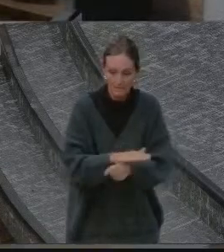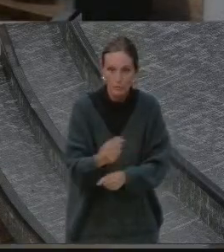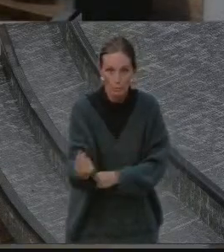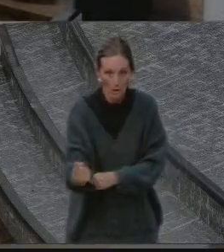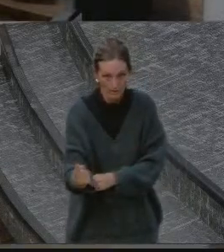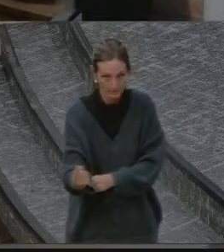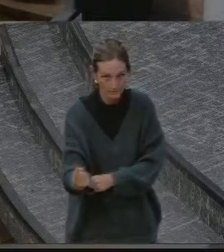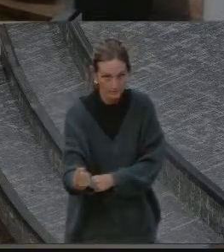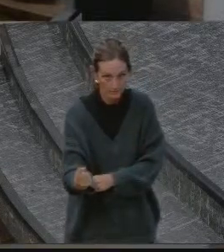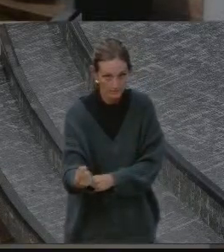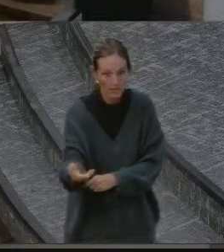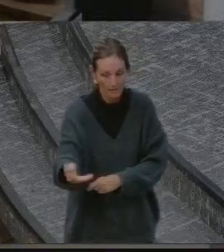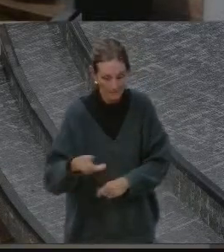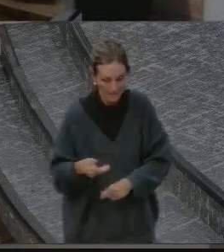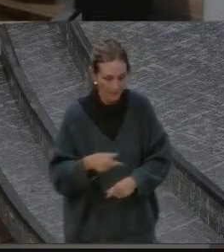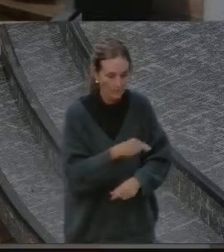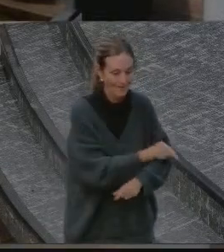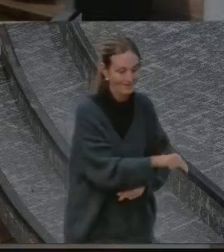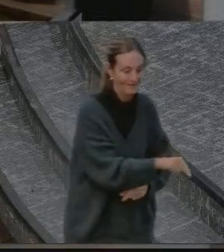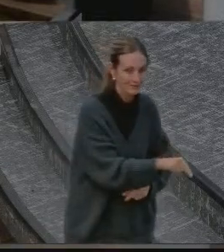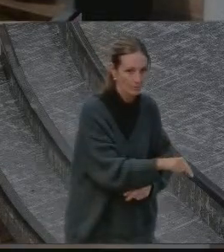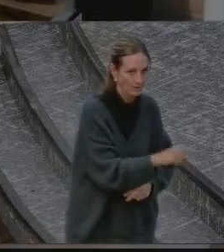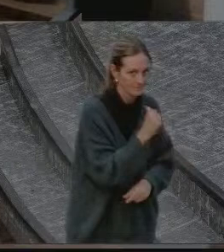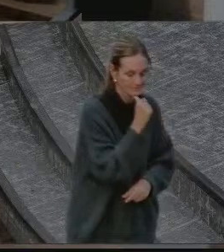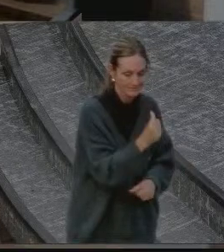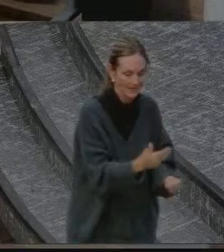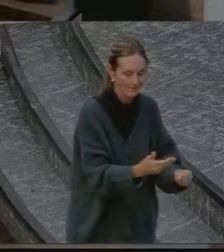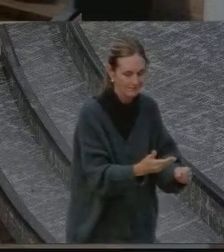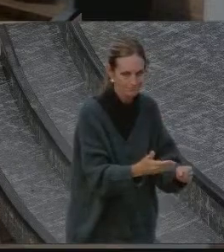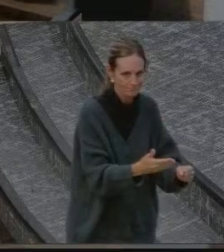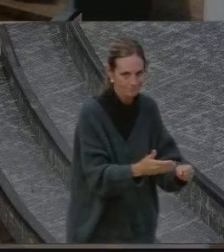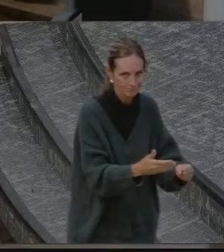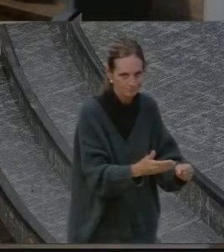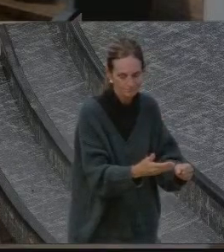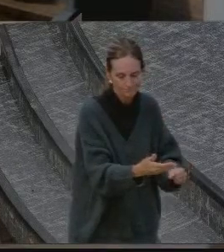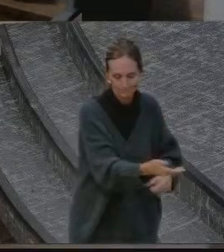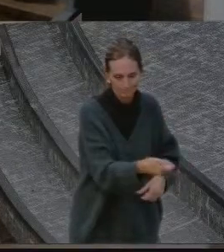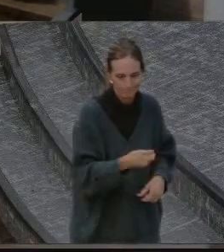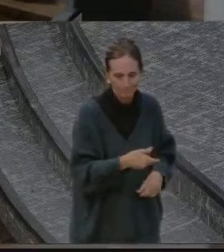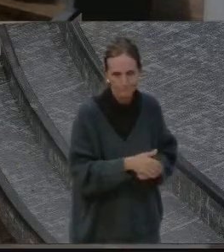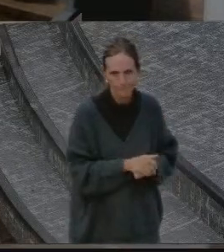position, but the other one has remained unfilled. And so it would be a